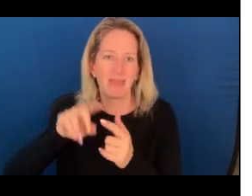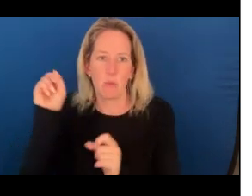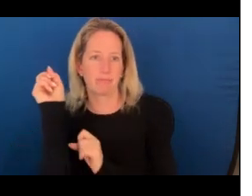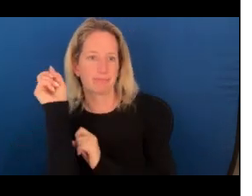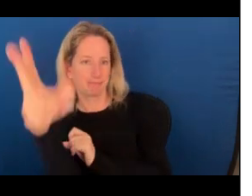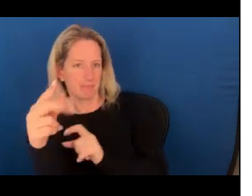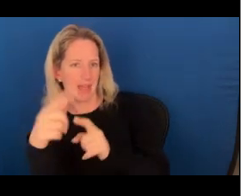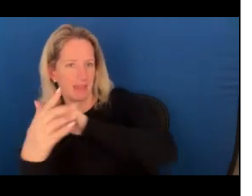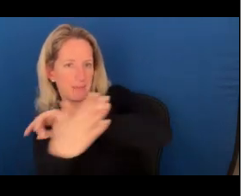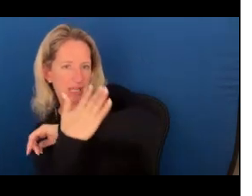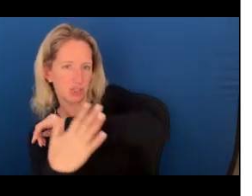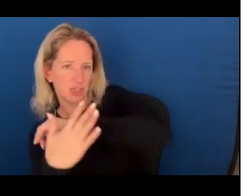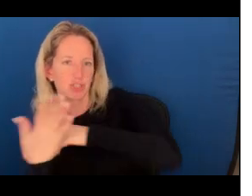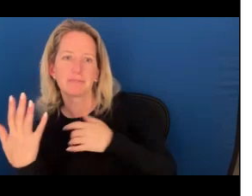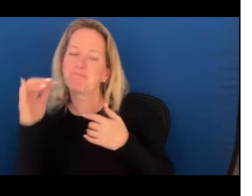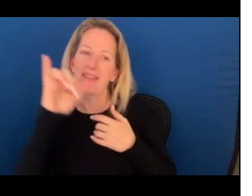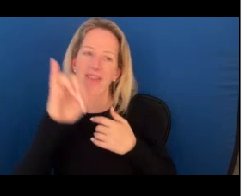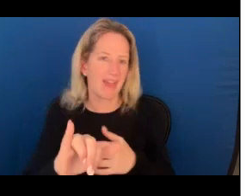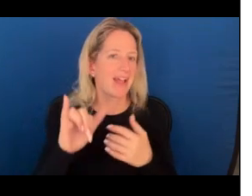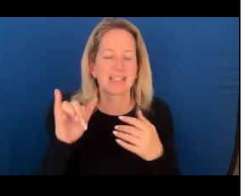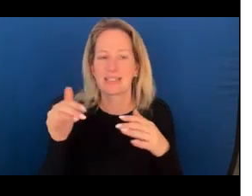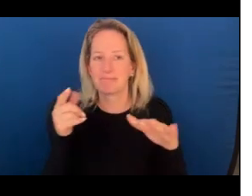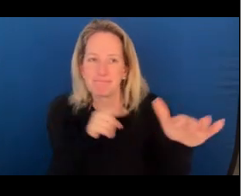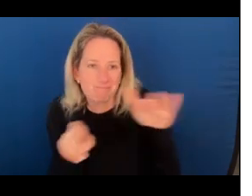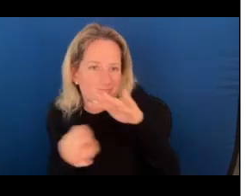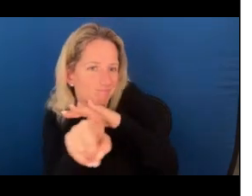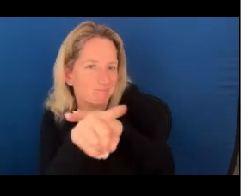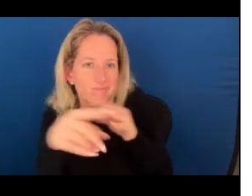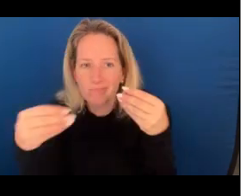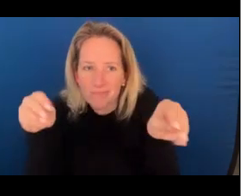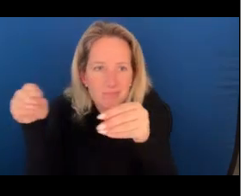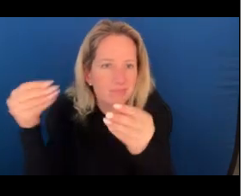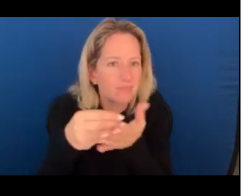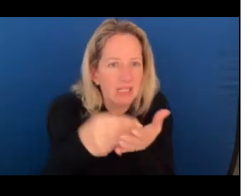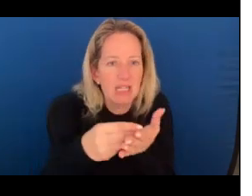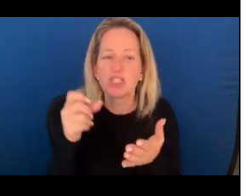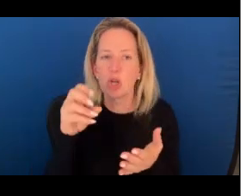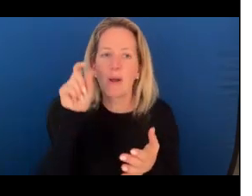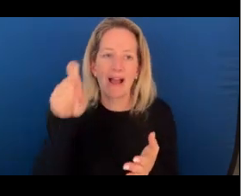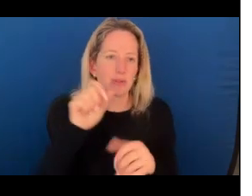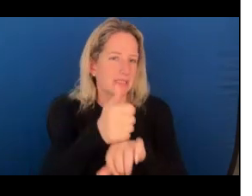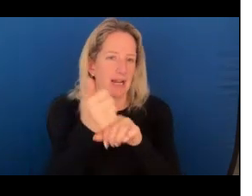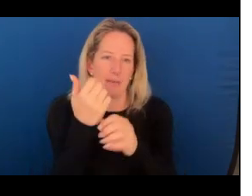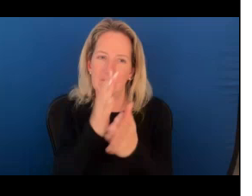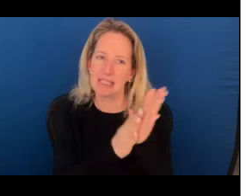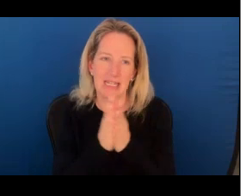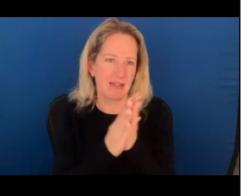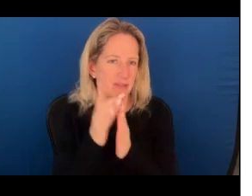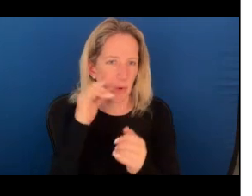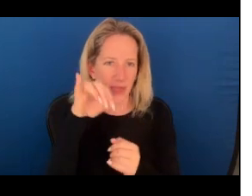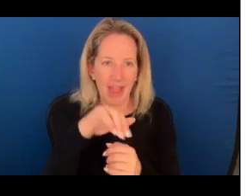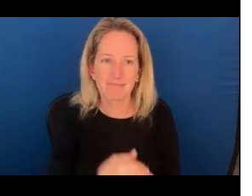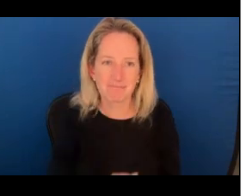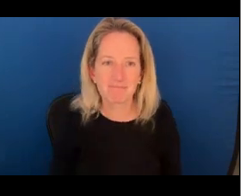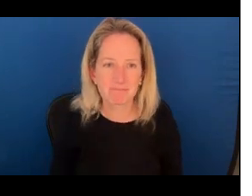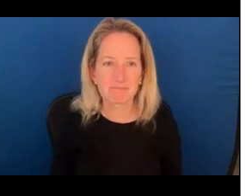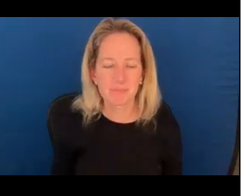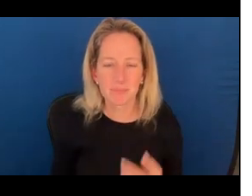So there must be some incentives to make that be happening. We have time for one more